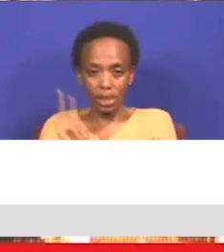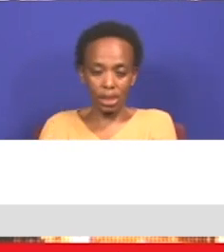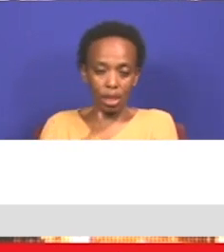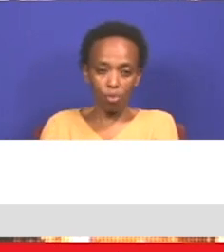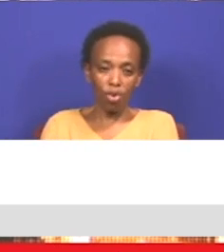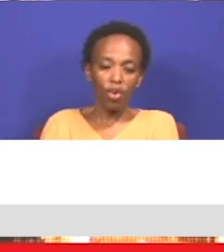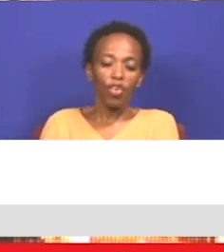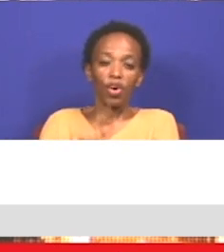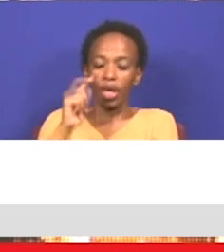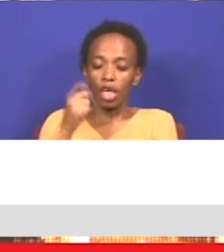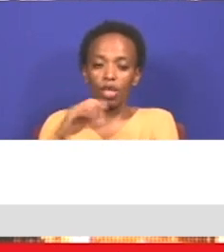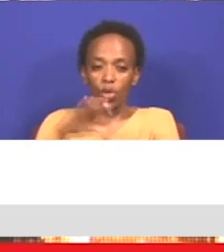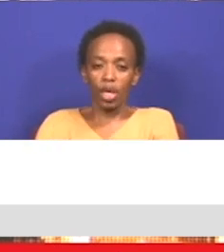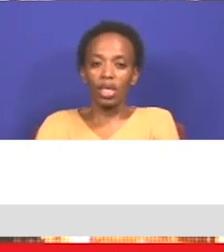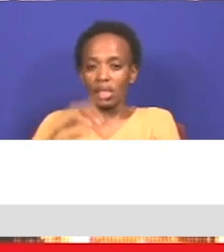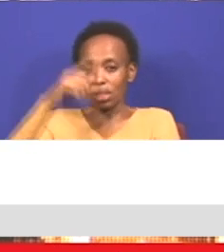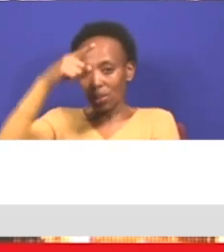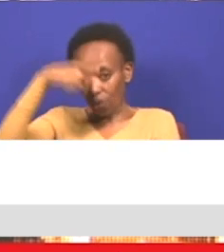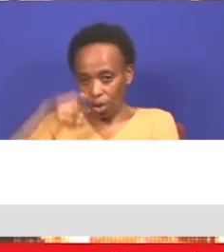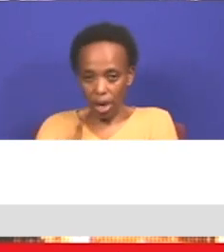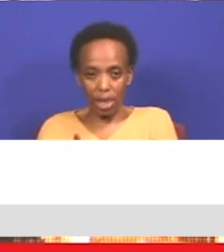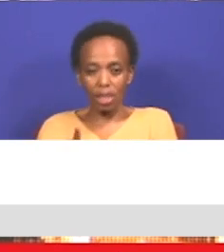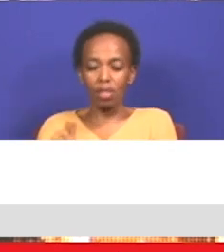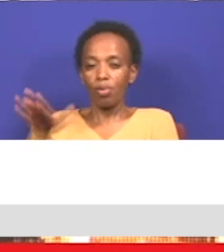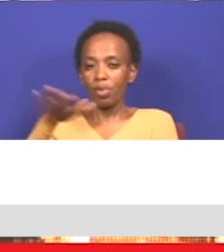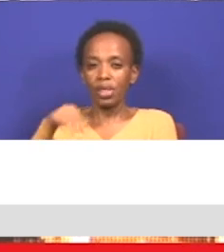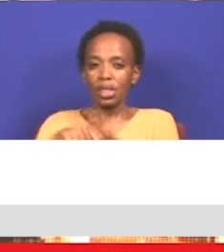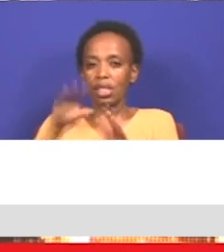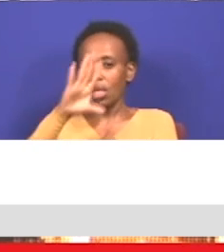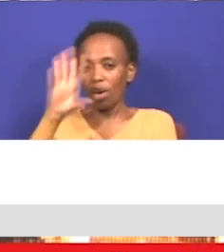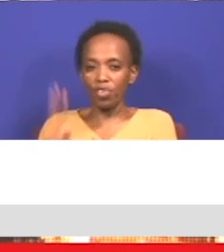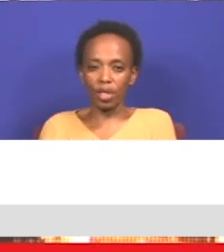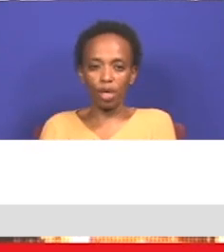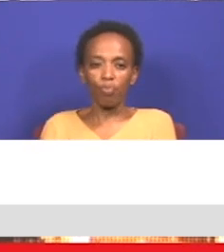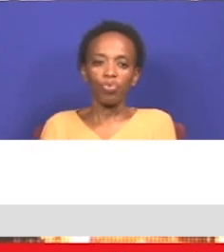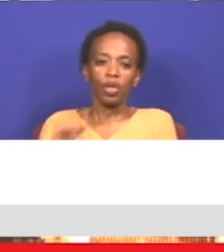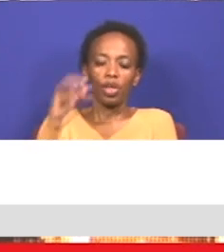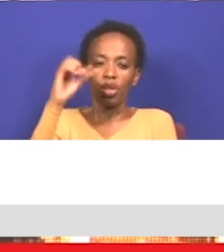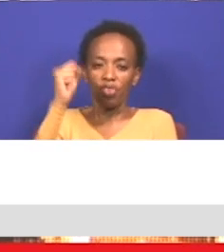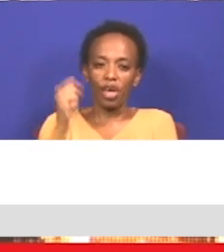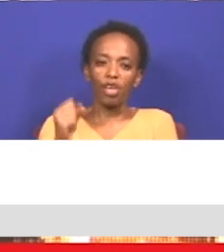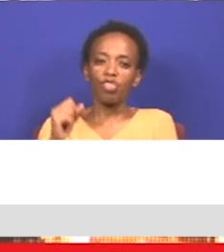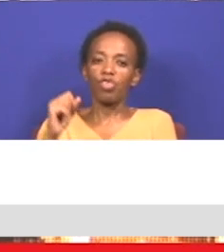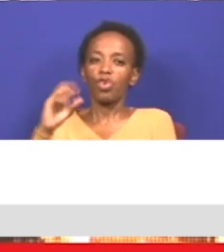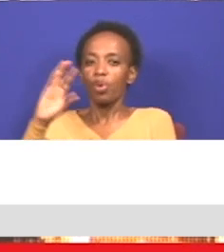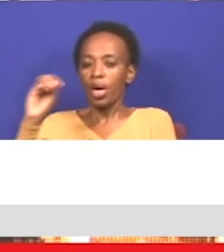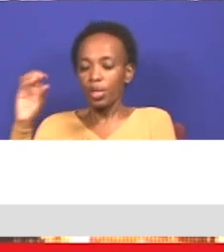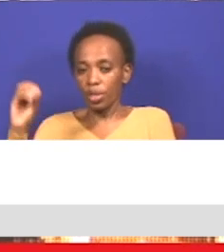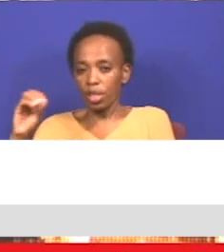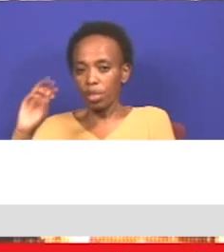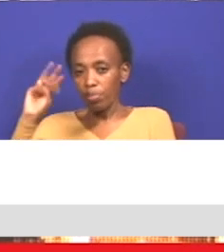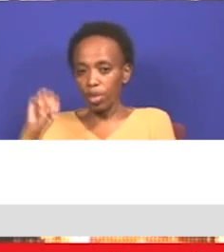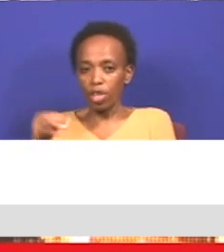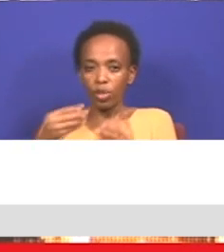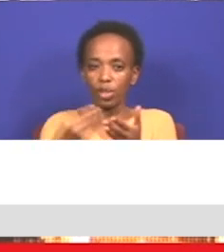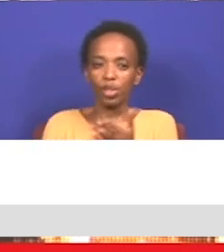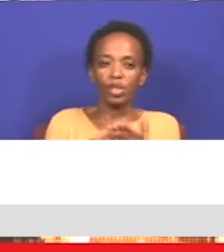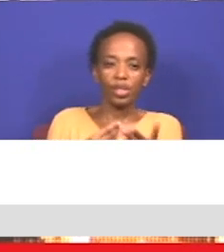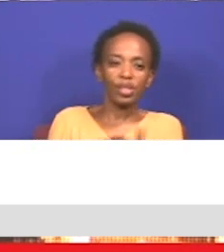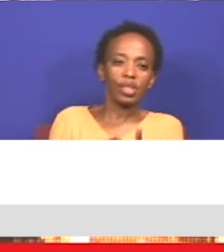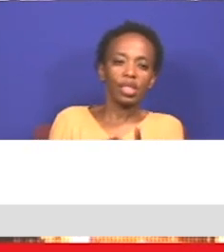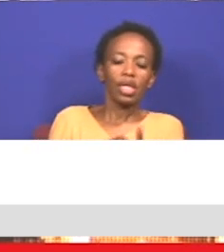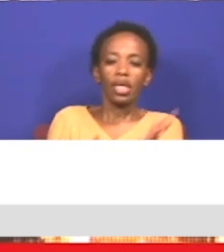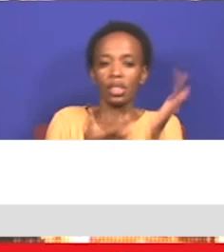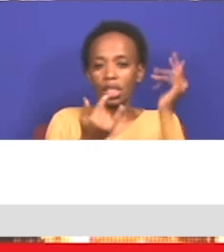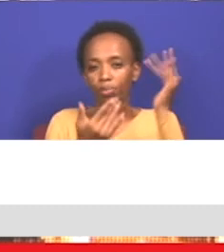rightful place among Africa's leading vehicle manufacturers. The 500 million shilling plant is expected to deepen the